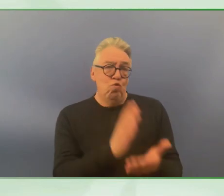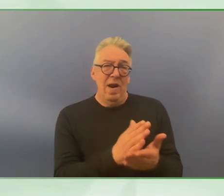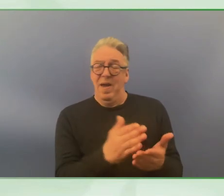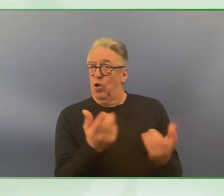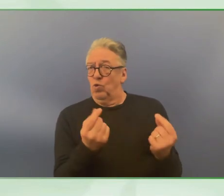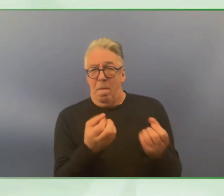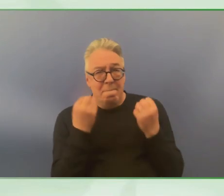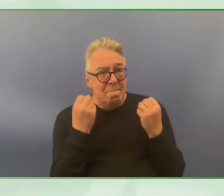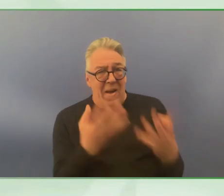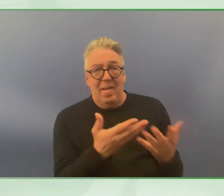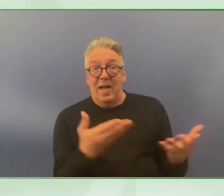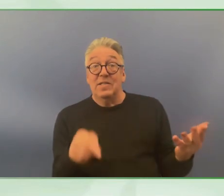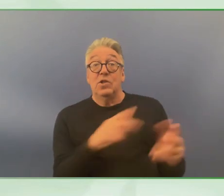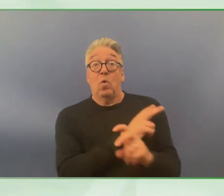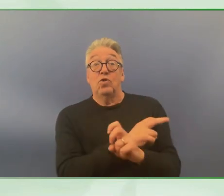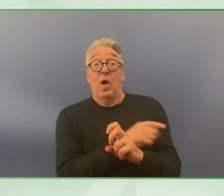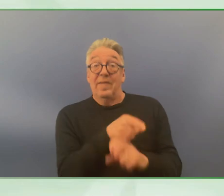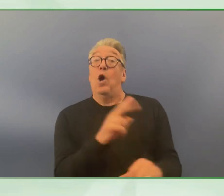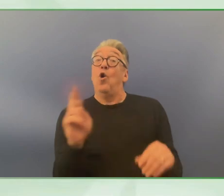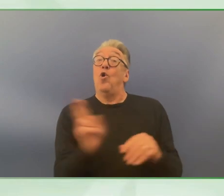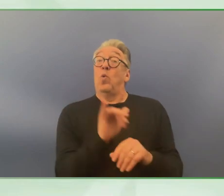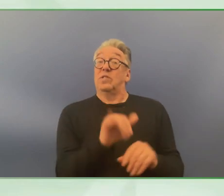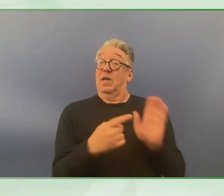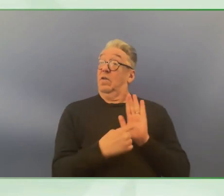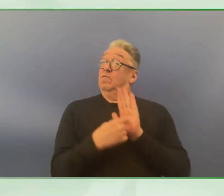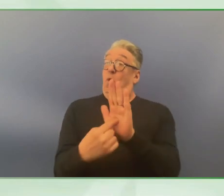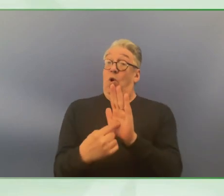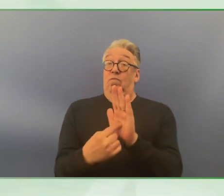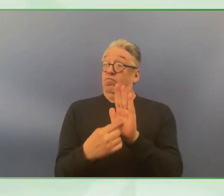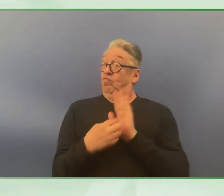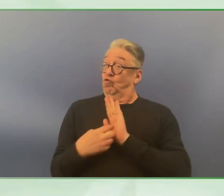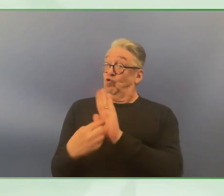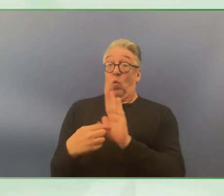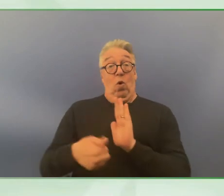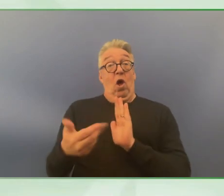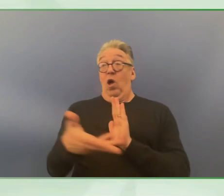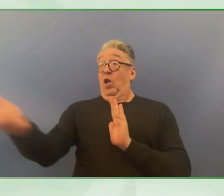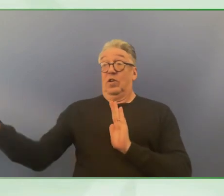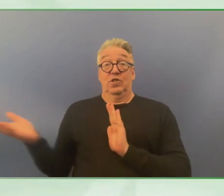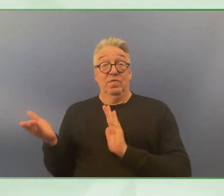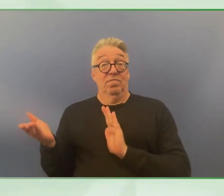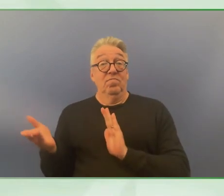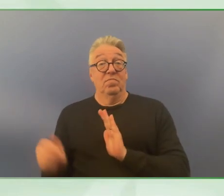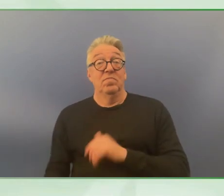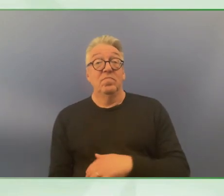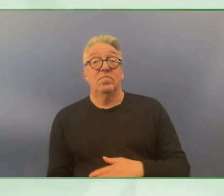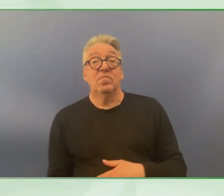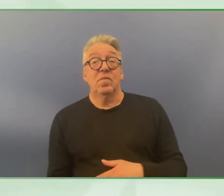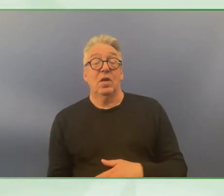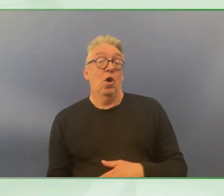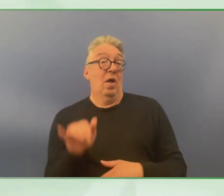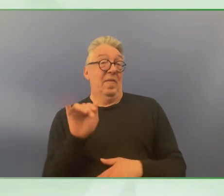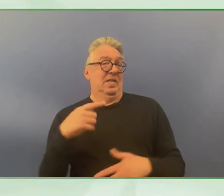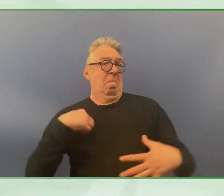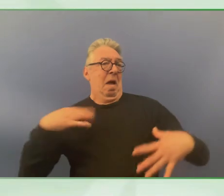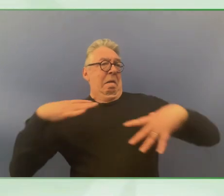country, and then they use this to communicate it to others in their branch and industry. So this is kind of my conclusion